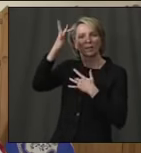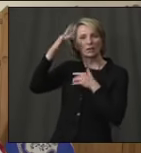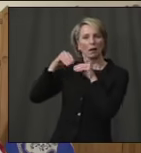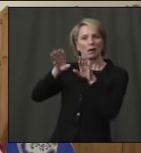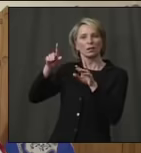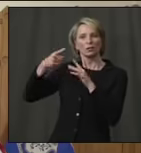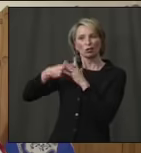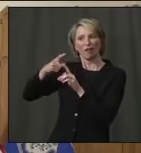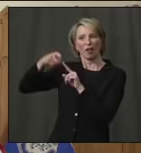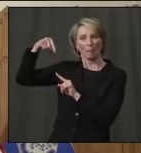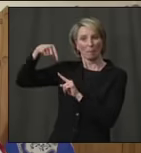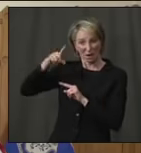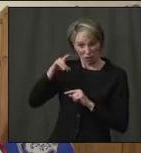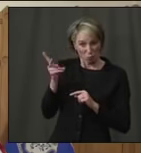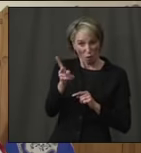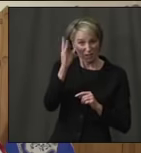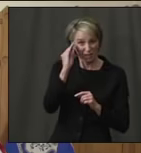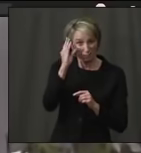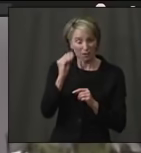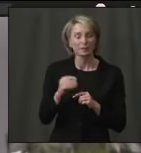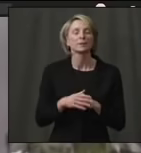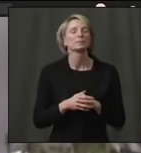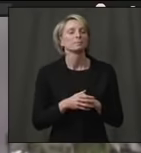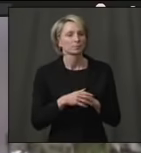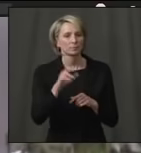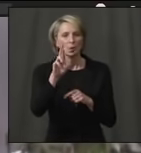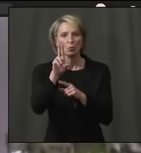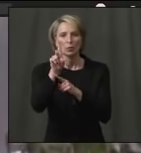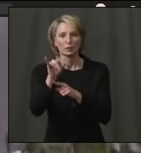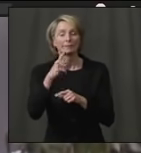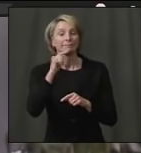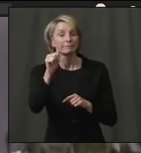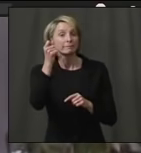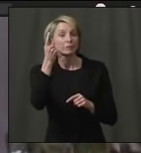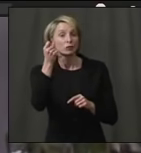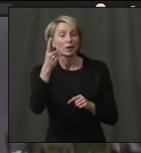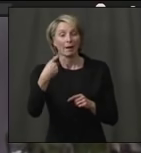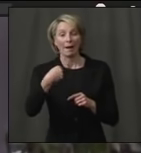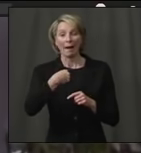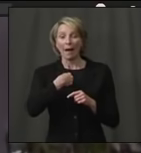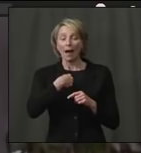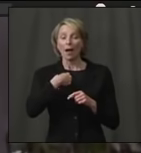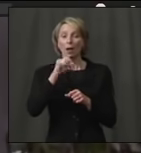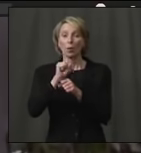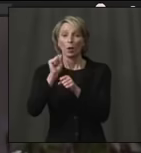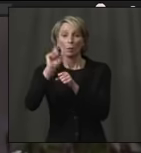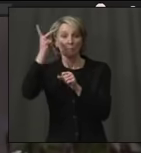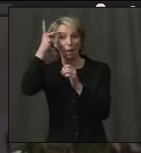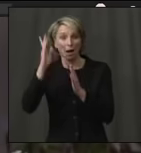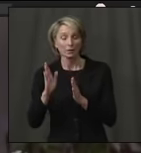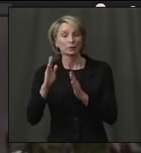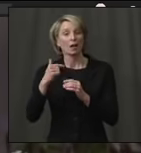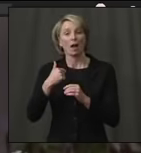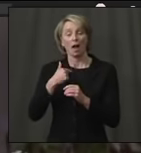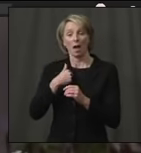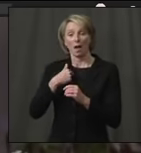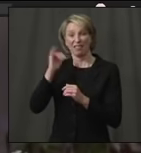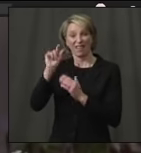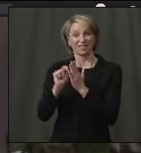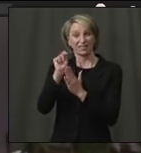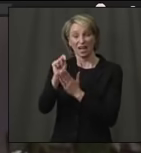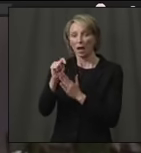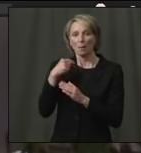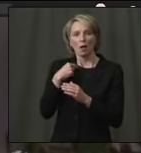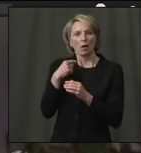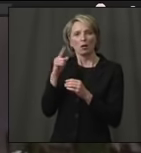Yes, Ken. Being in town hall, I had really restricted my travel from home to my office at town